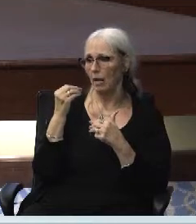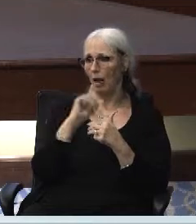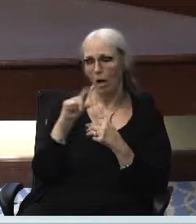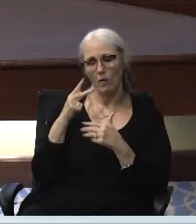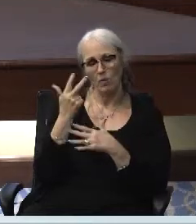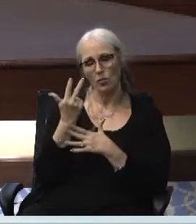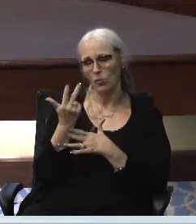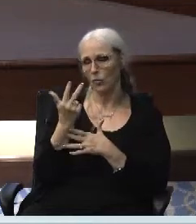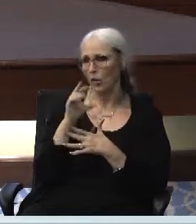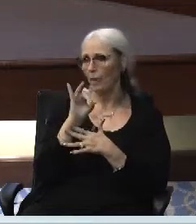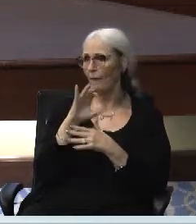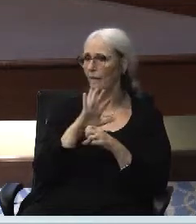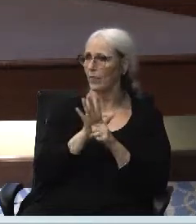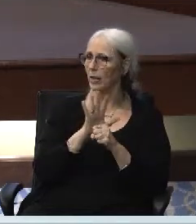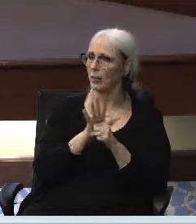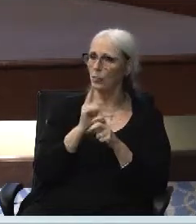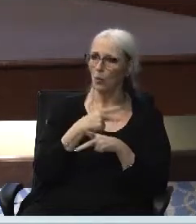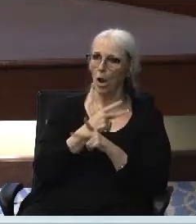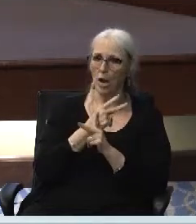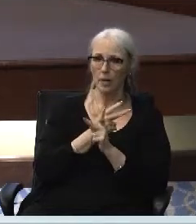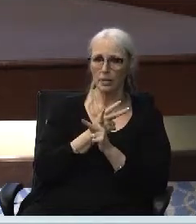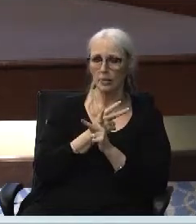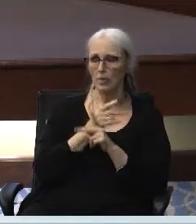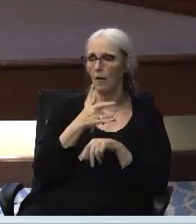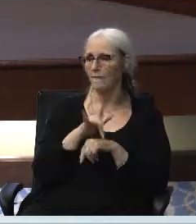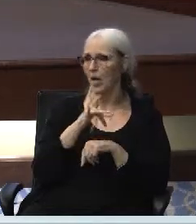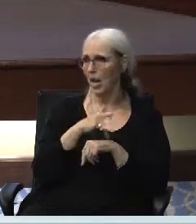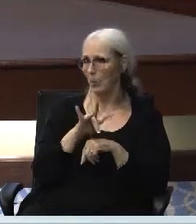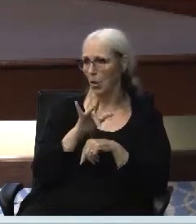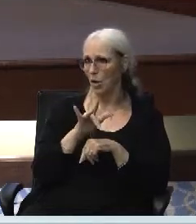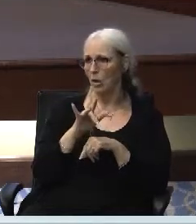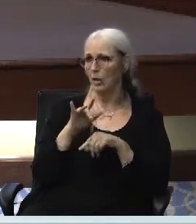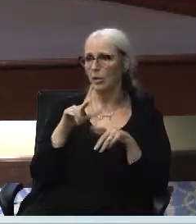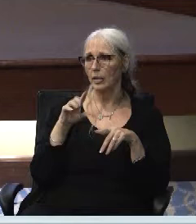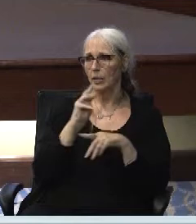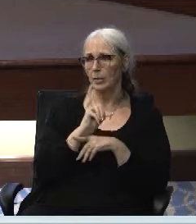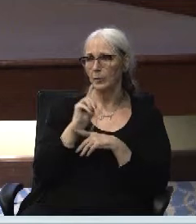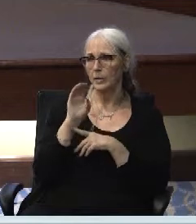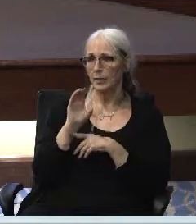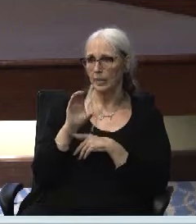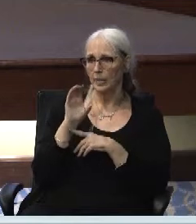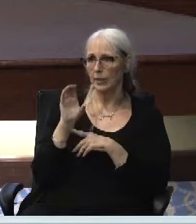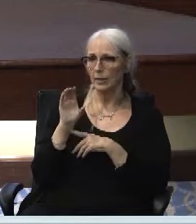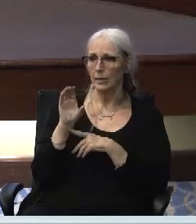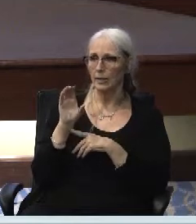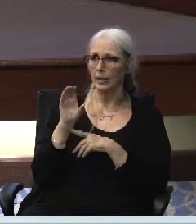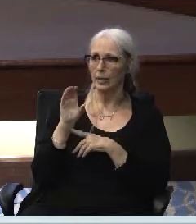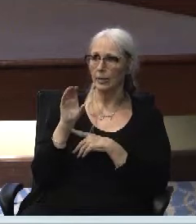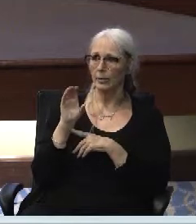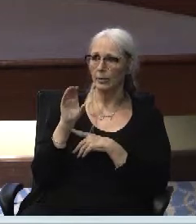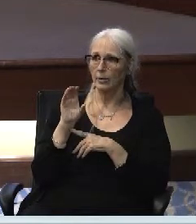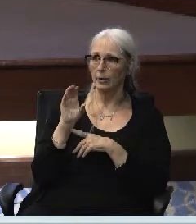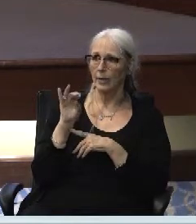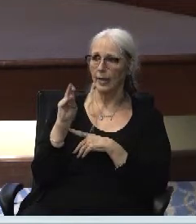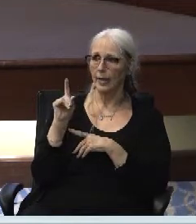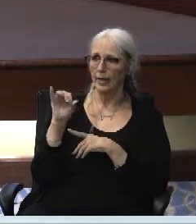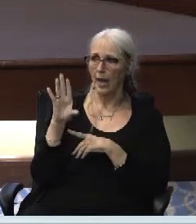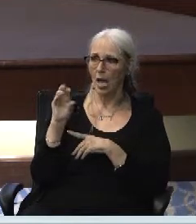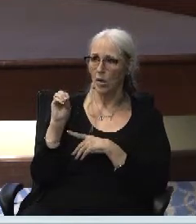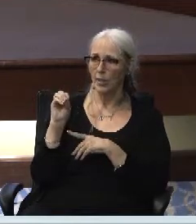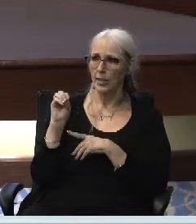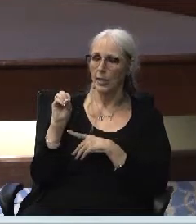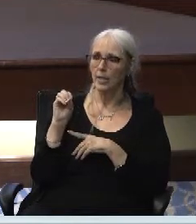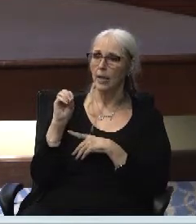our COVID-19 vaccine products are currently available at the McLennan County Health District. We'll look at some trends